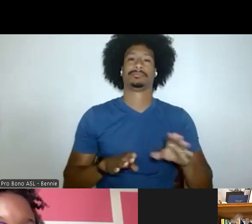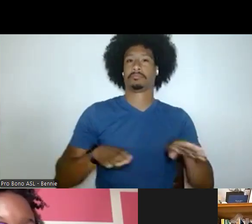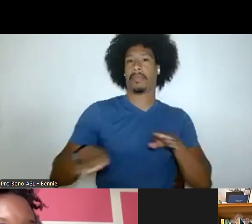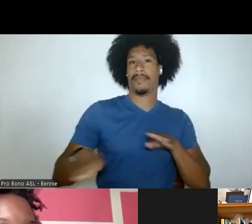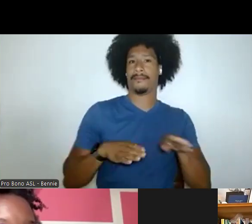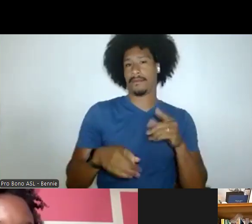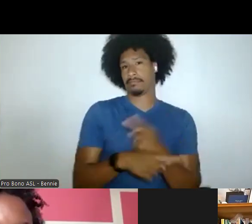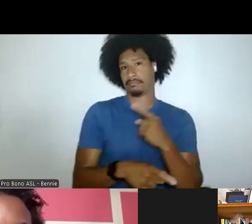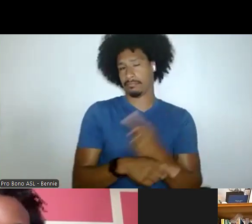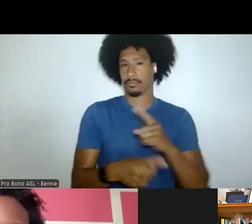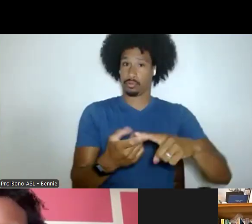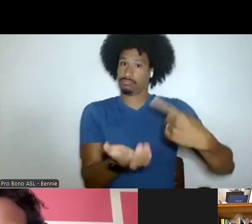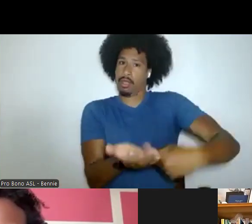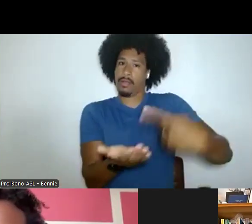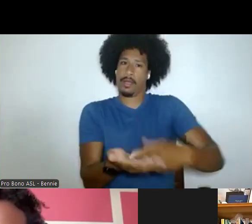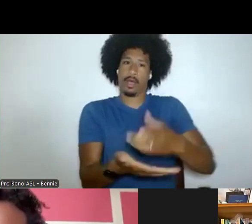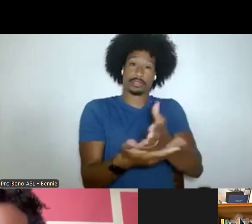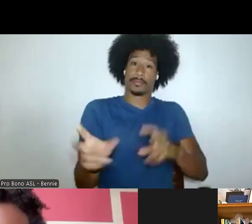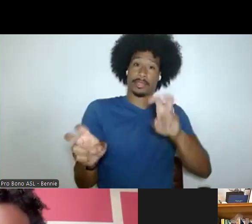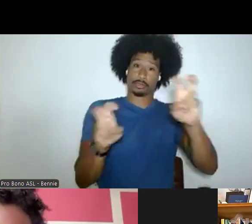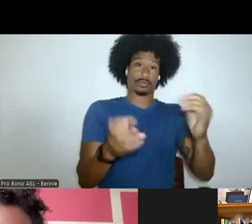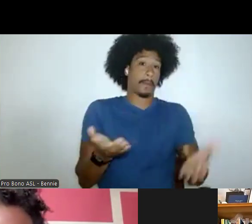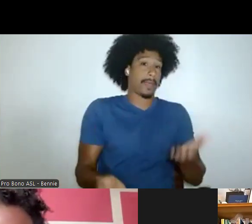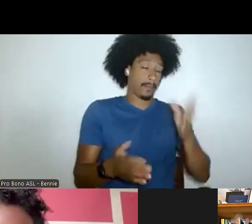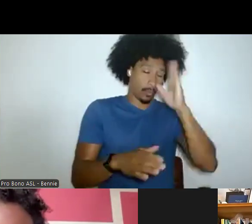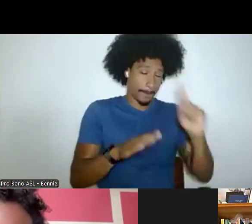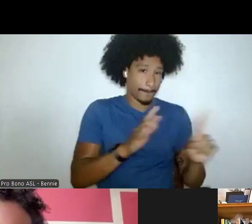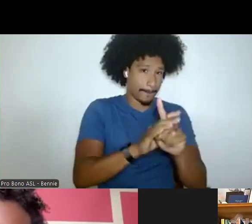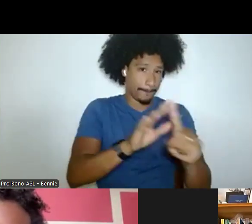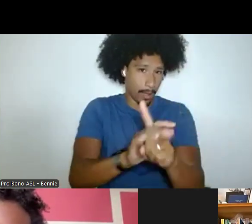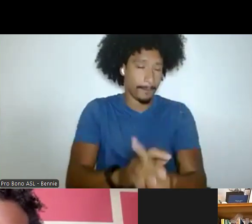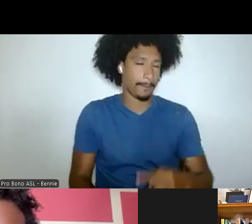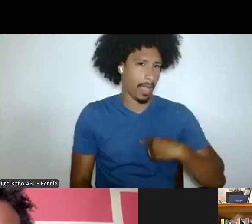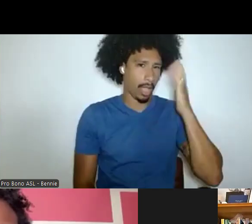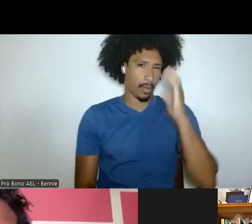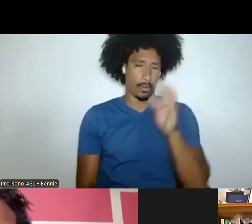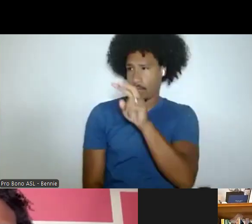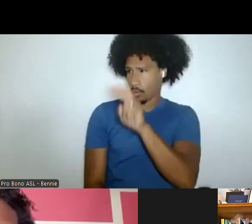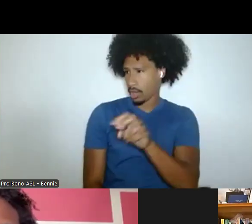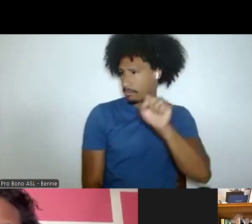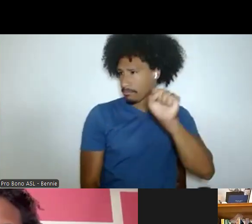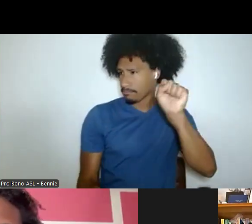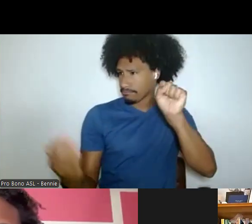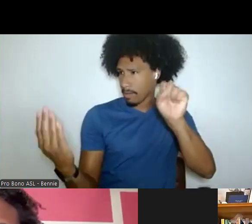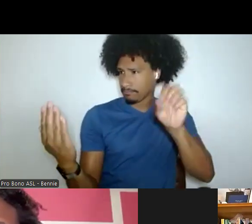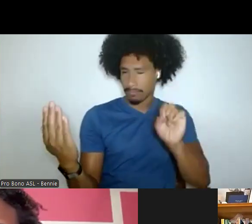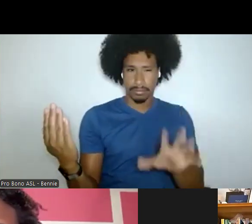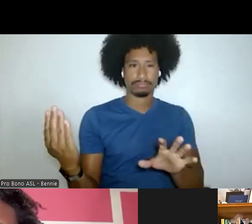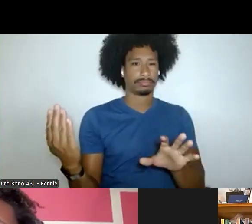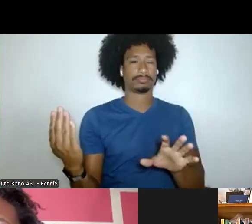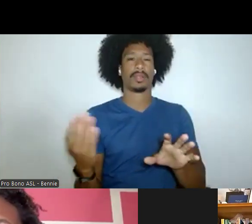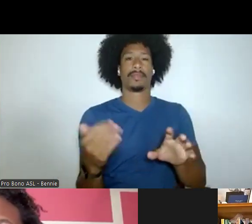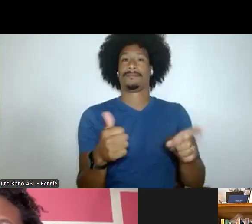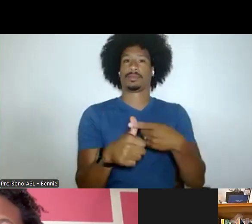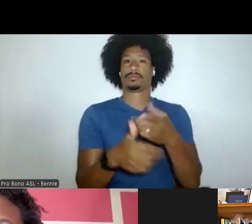that might come up. I'm going to read to you just the first part